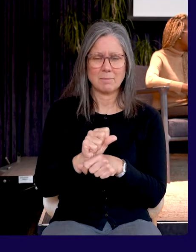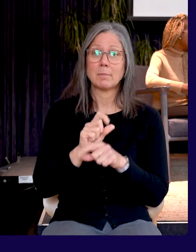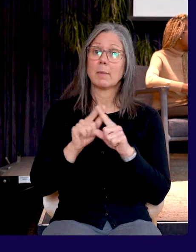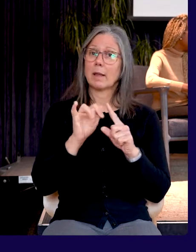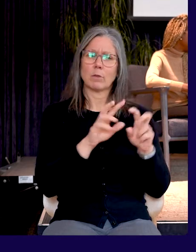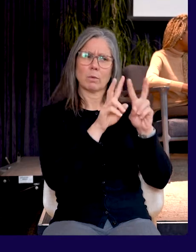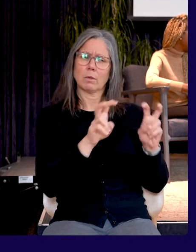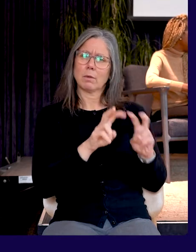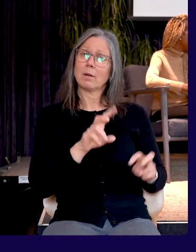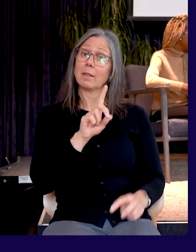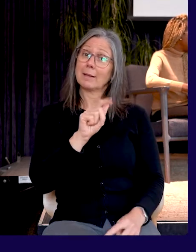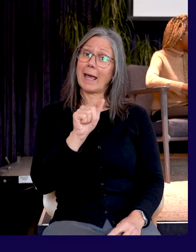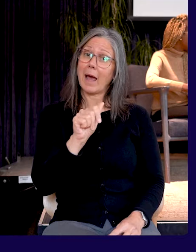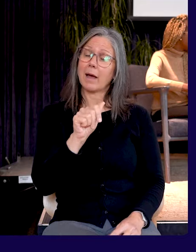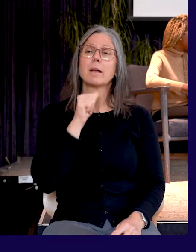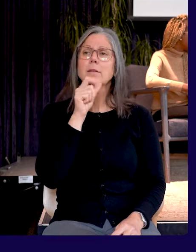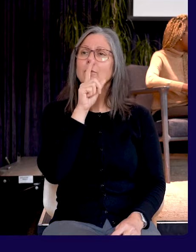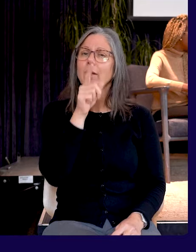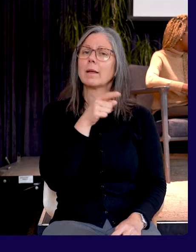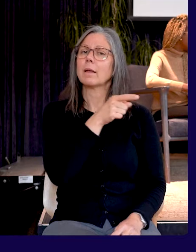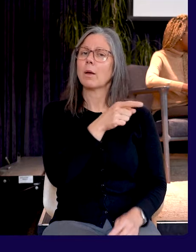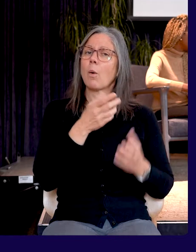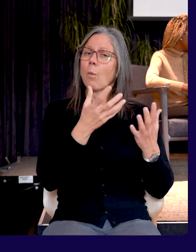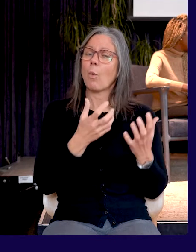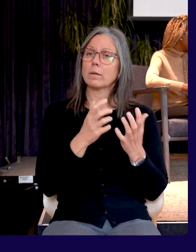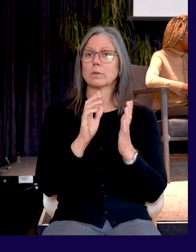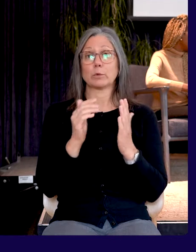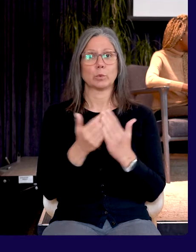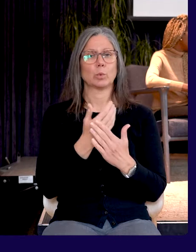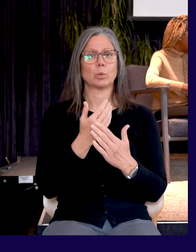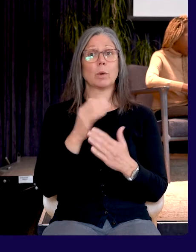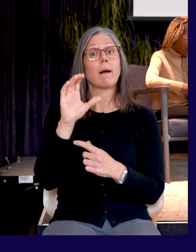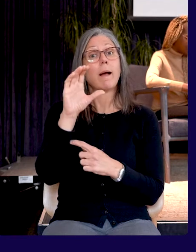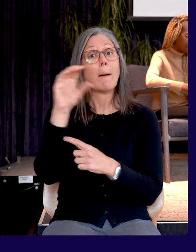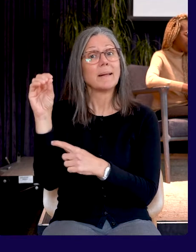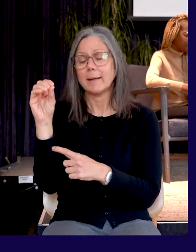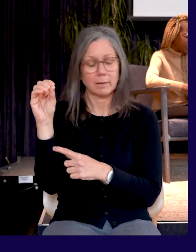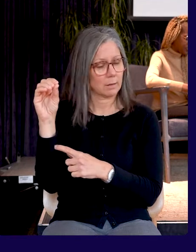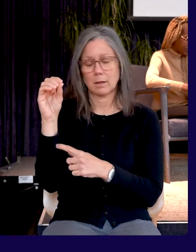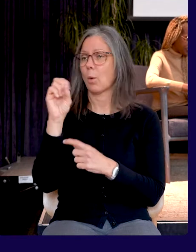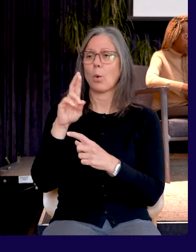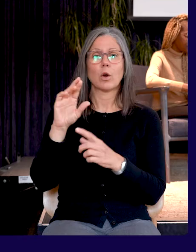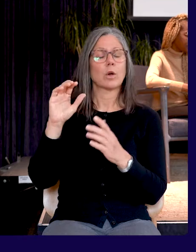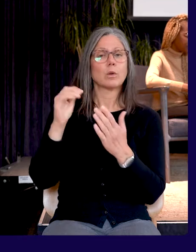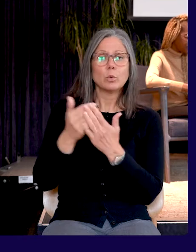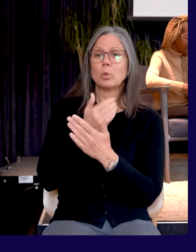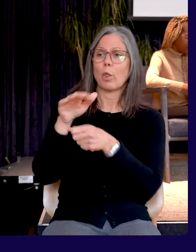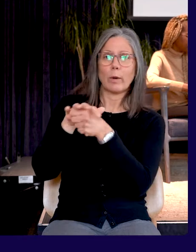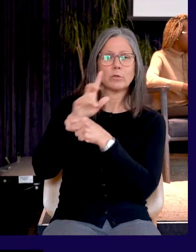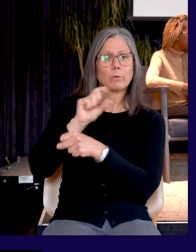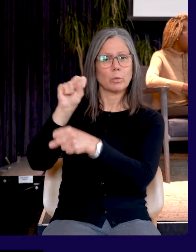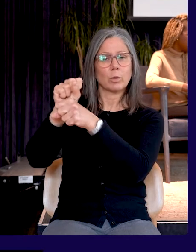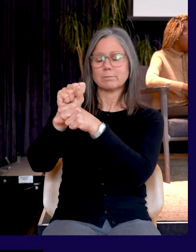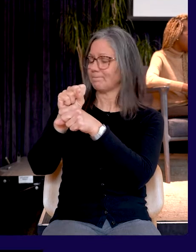deeper at the data, it's not necessarily that she wants to find a new company or a place of employment. What's happening is